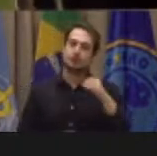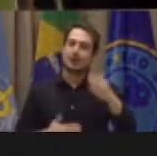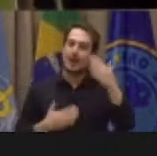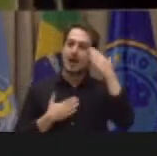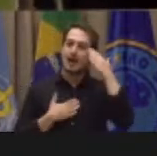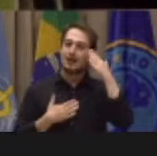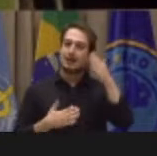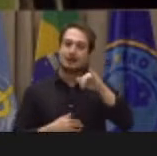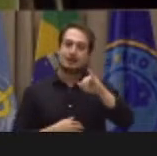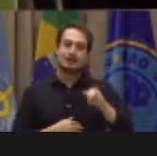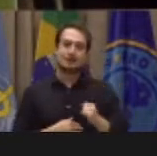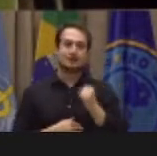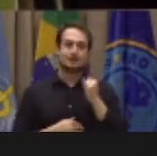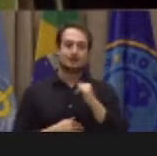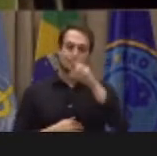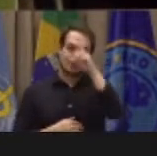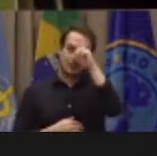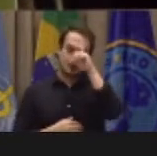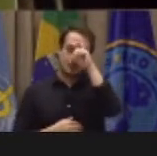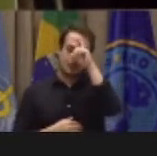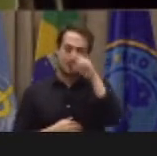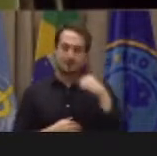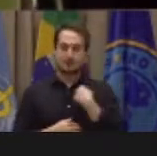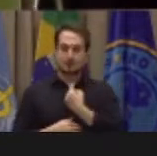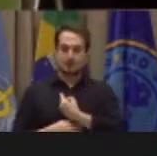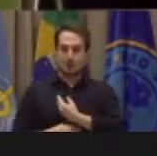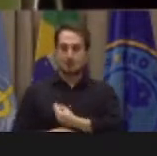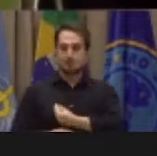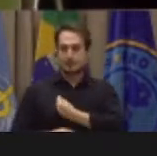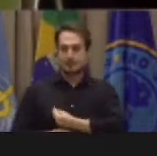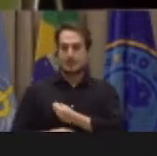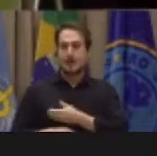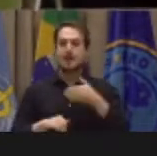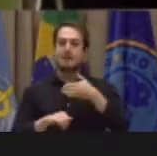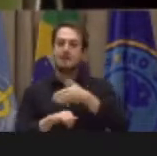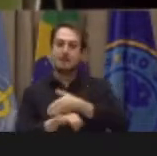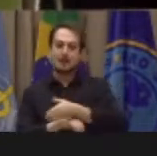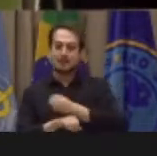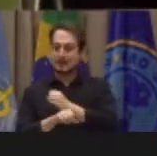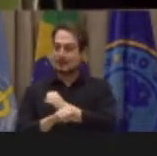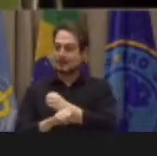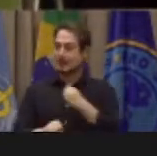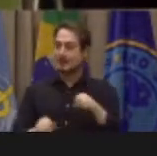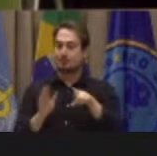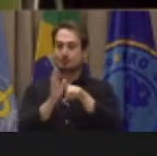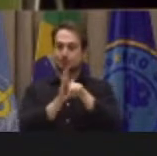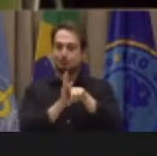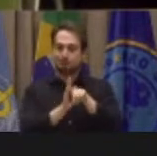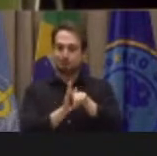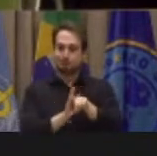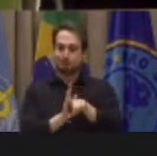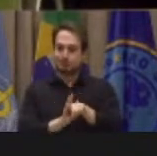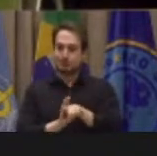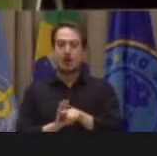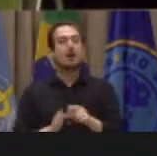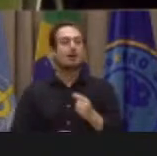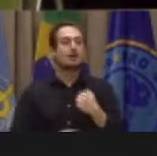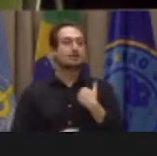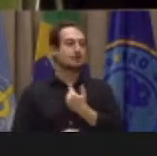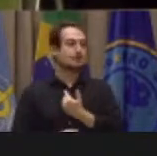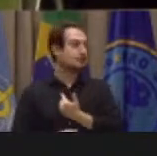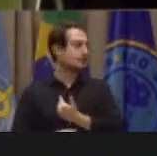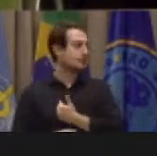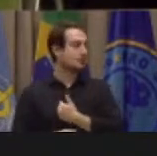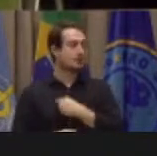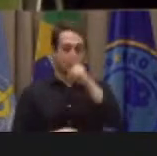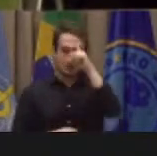I'd like to thank the opportunity for the Hospital Getúlio Vargas, allow Hospital Getúlio Vargas to participate in this